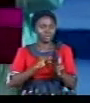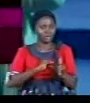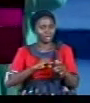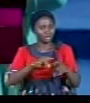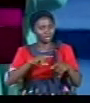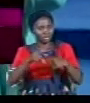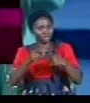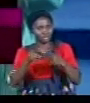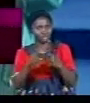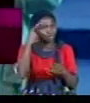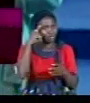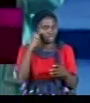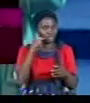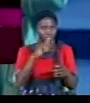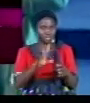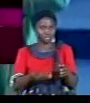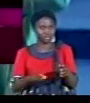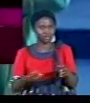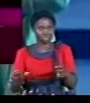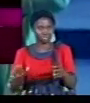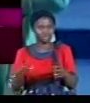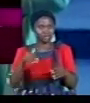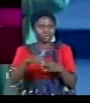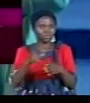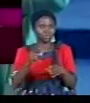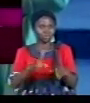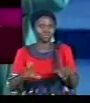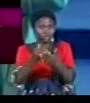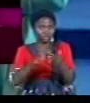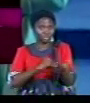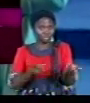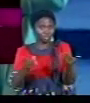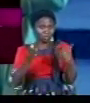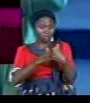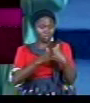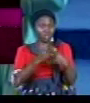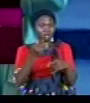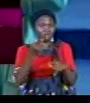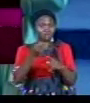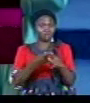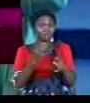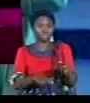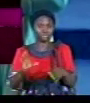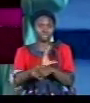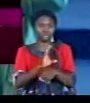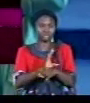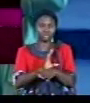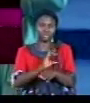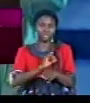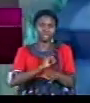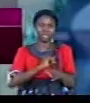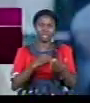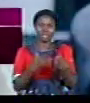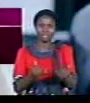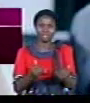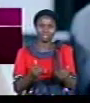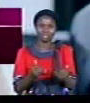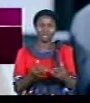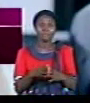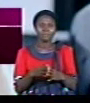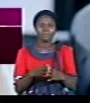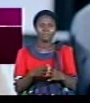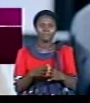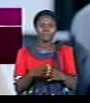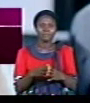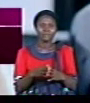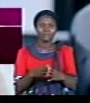church. Before I could come out from the children's church, I now got a call from her. And